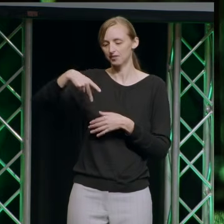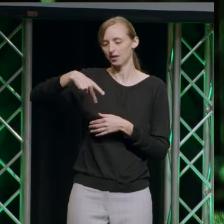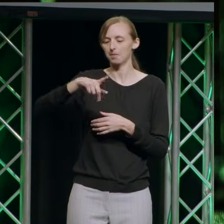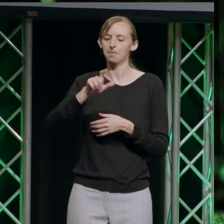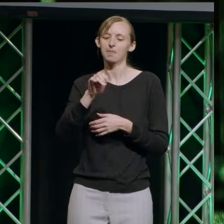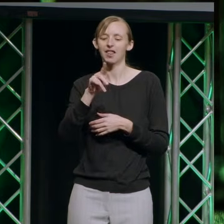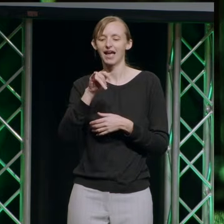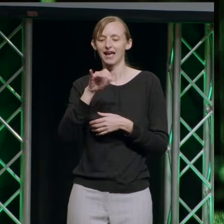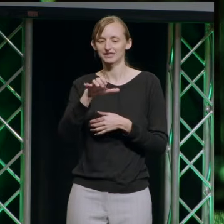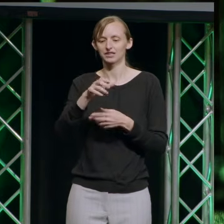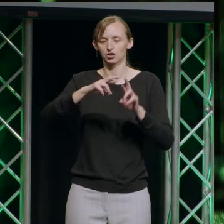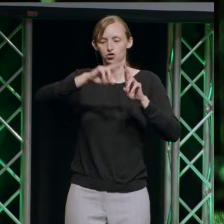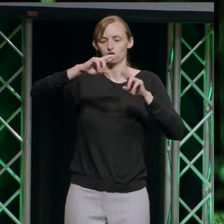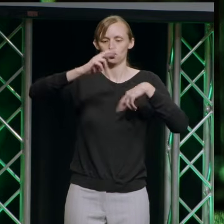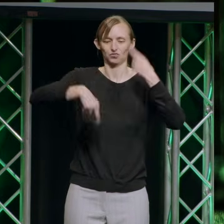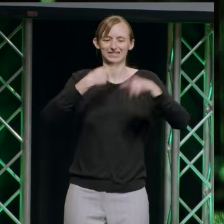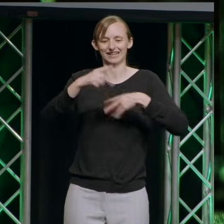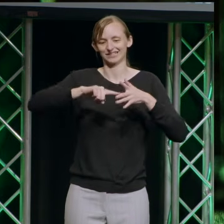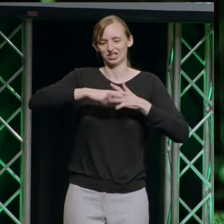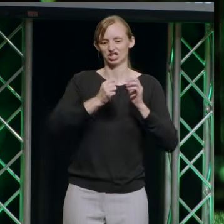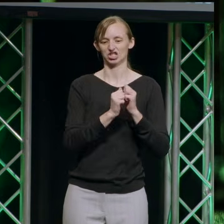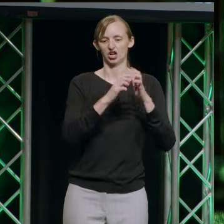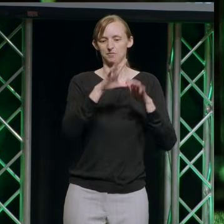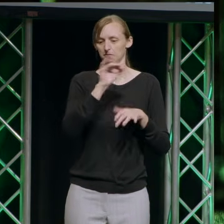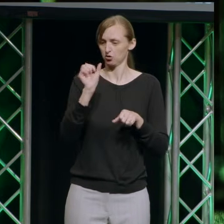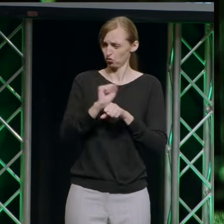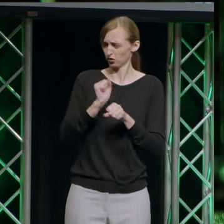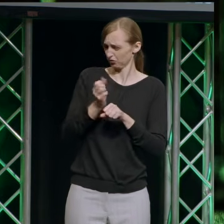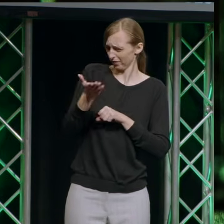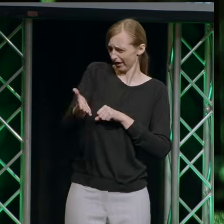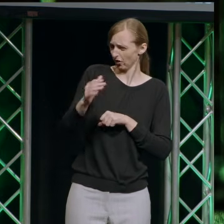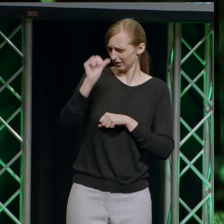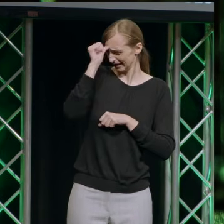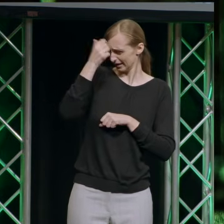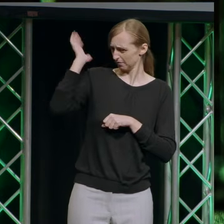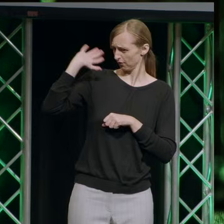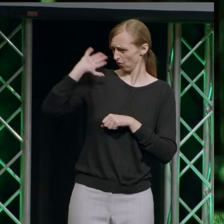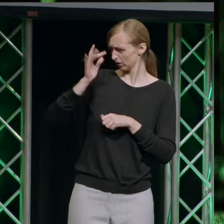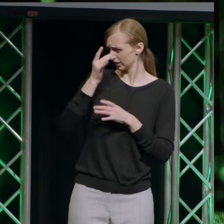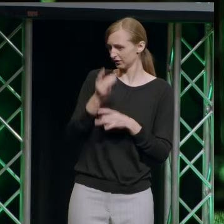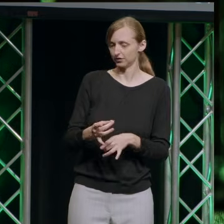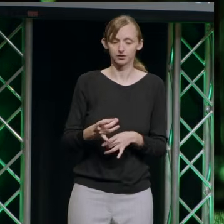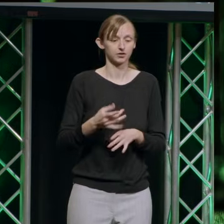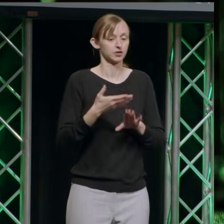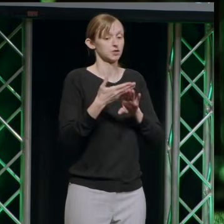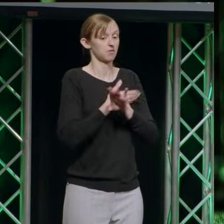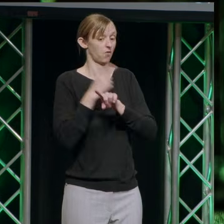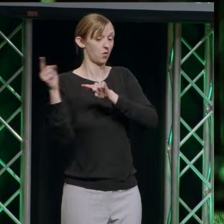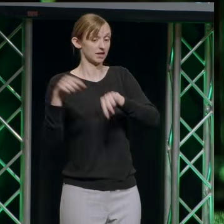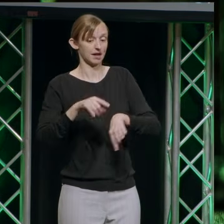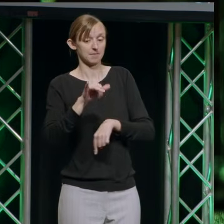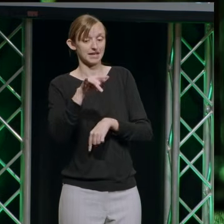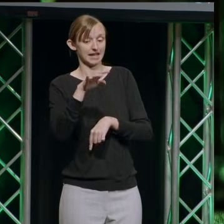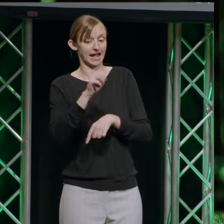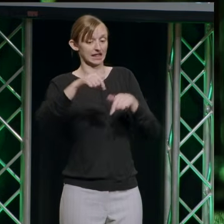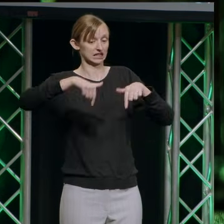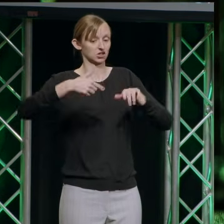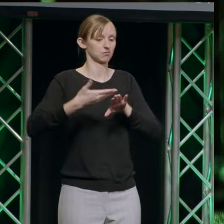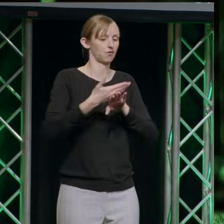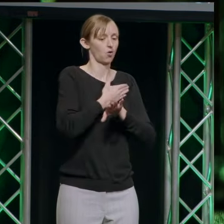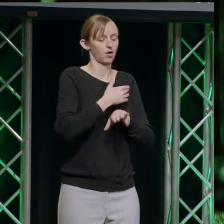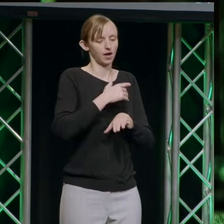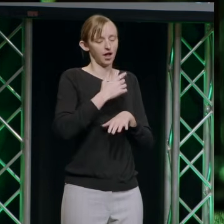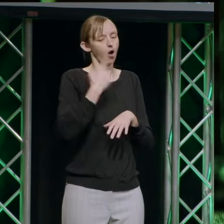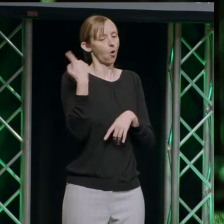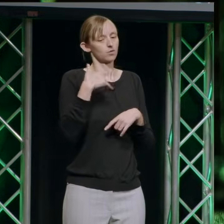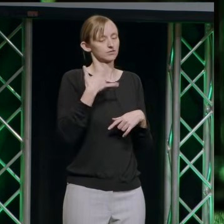recycling startup that you worked with in India. Very interesting. So right before I came to school, I've always cared about waste. This was